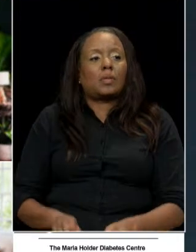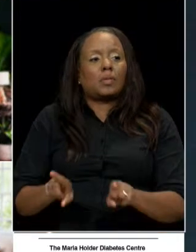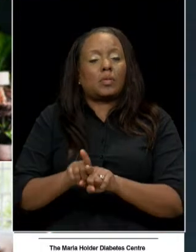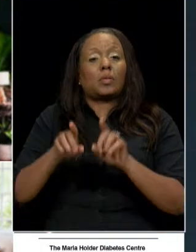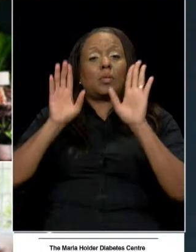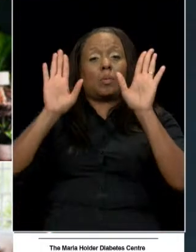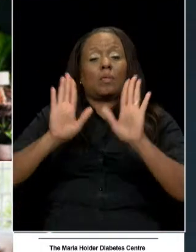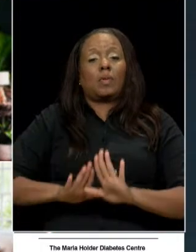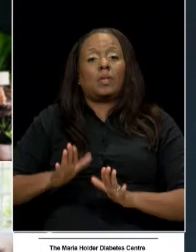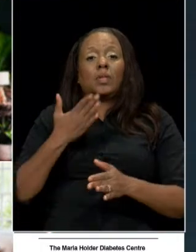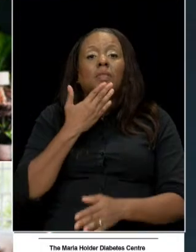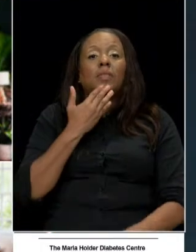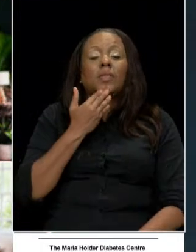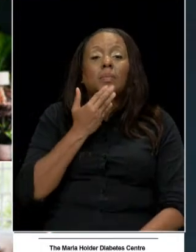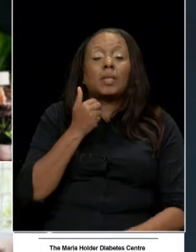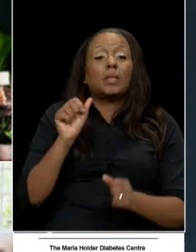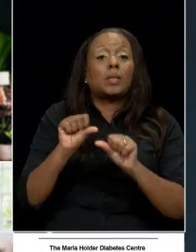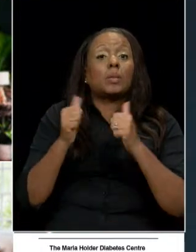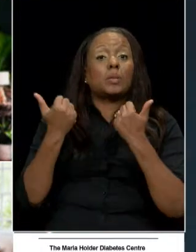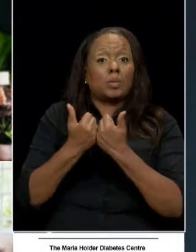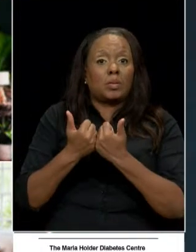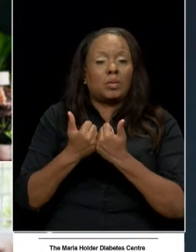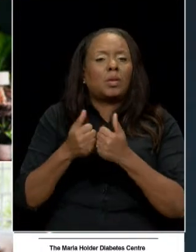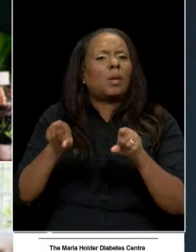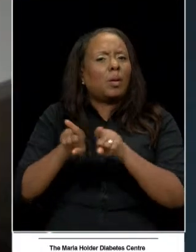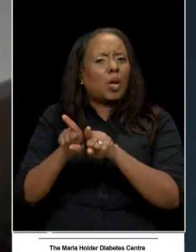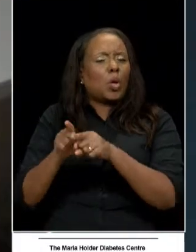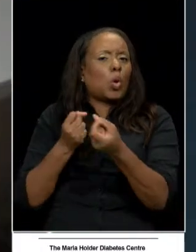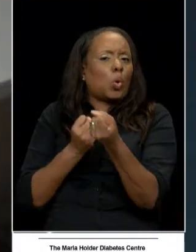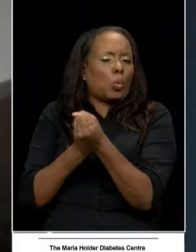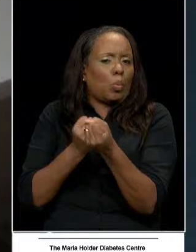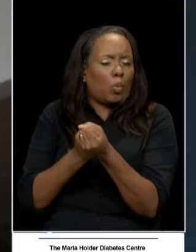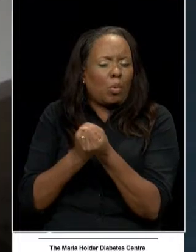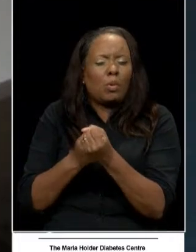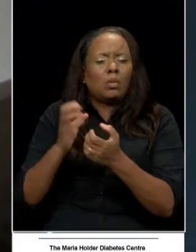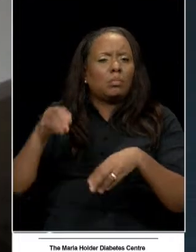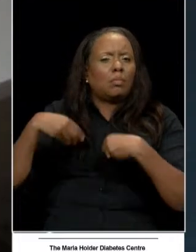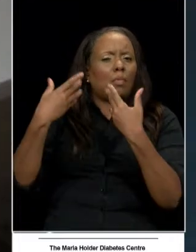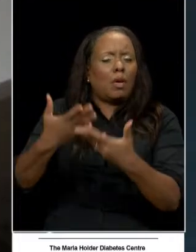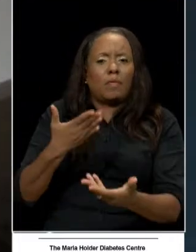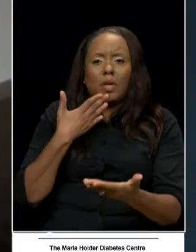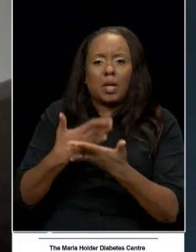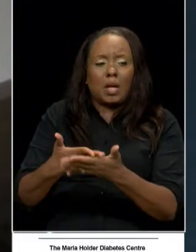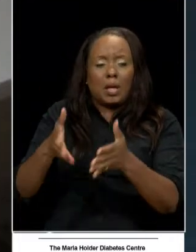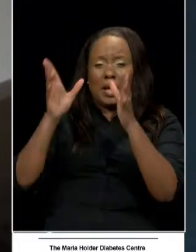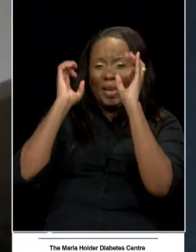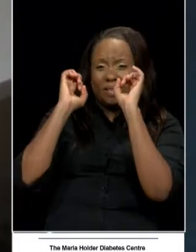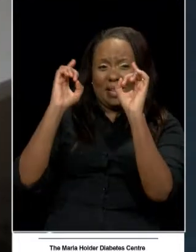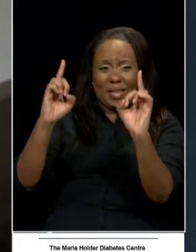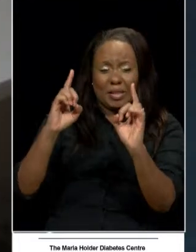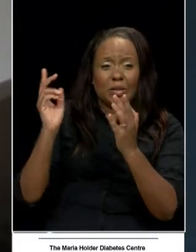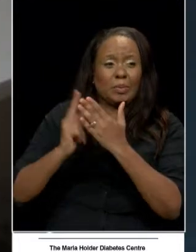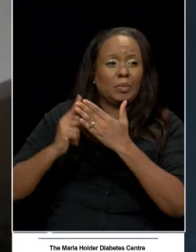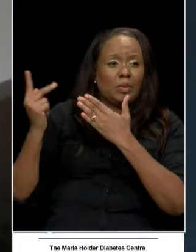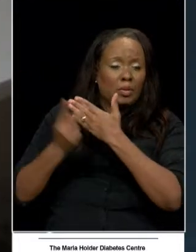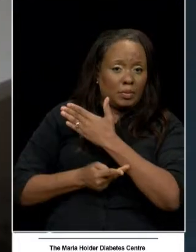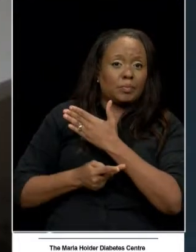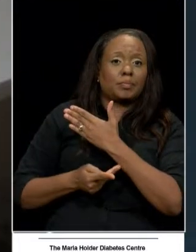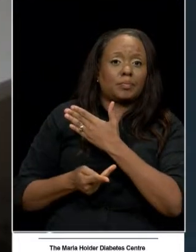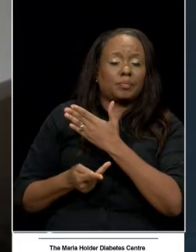and Hypertension as well, which offer education programs. They run